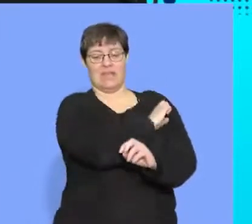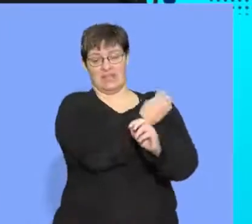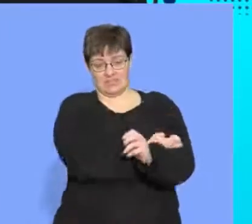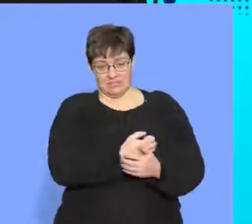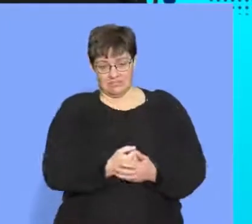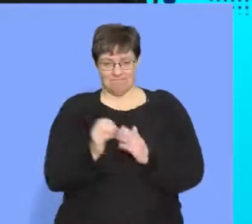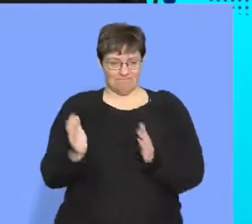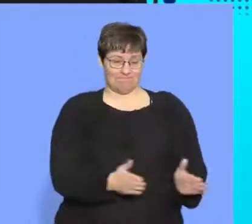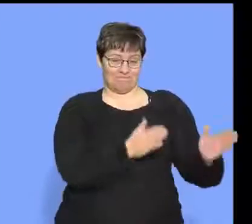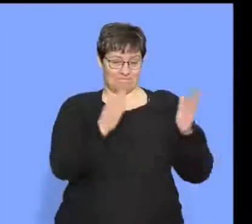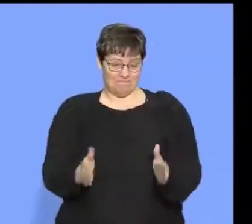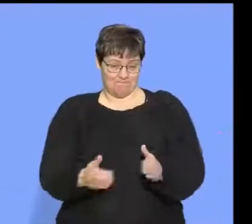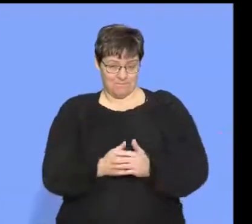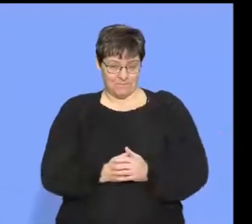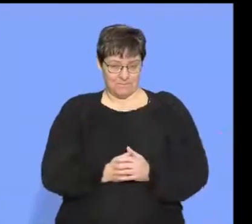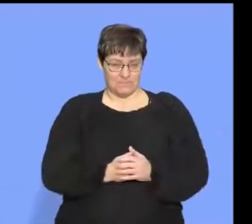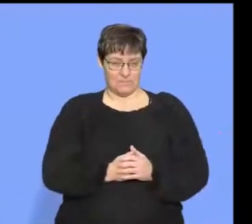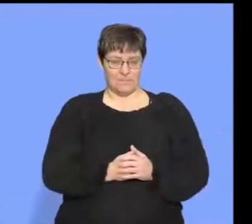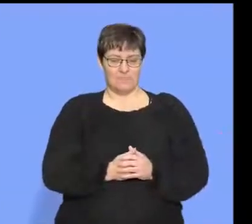So let's move on.